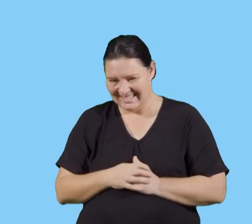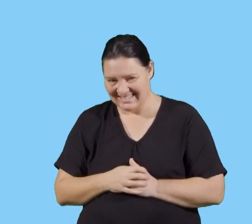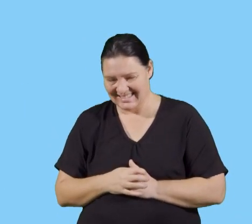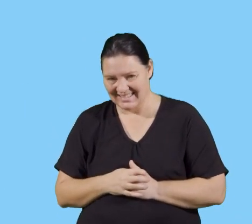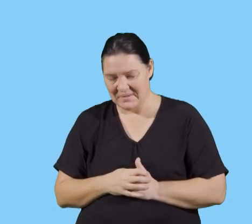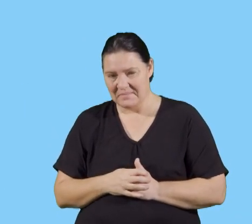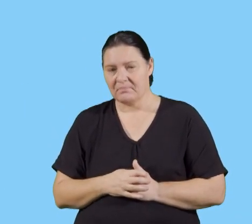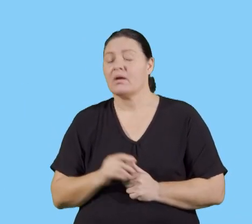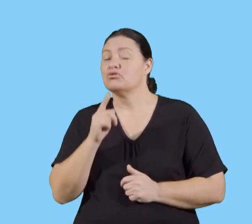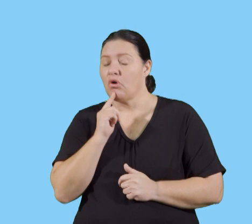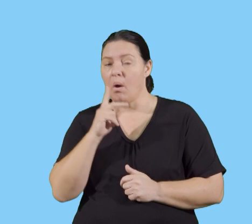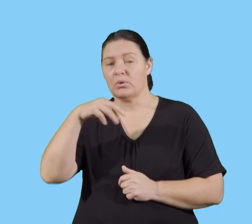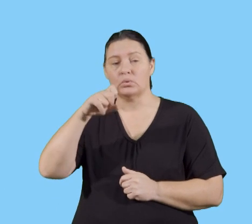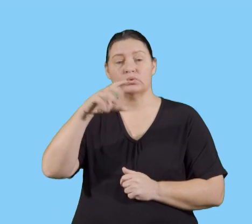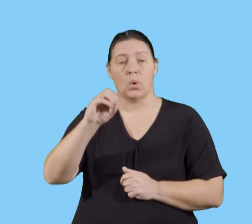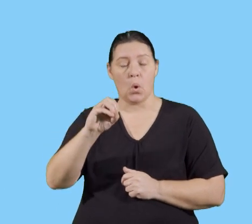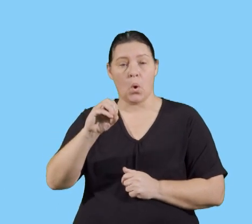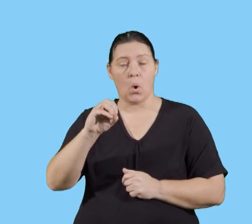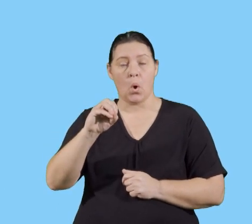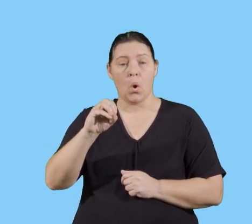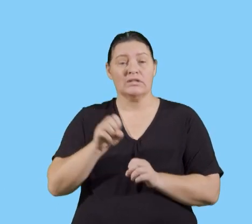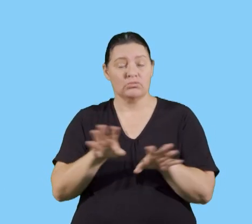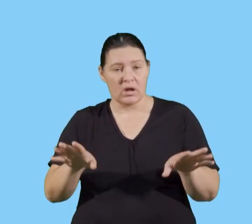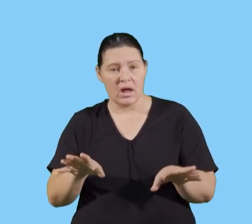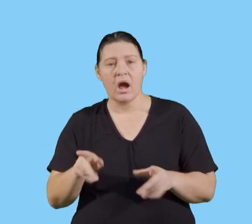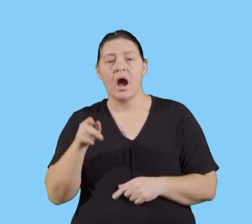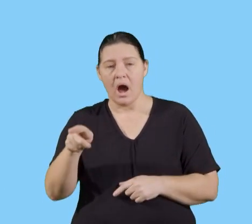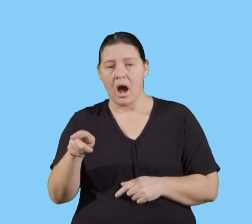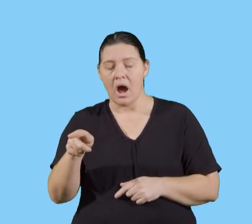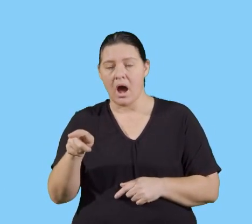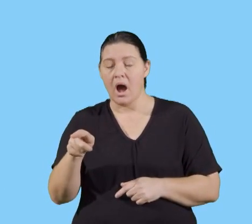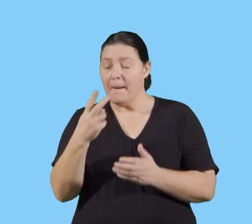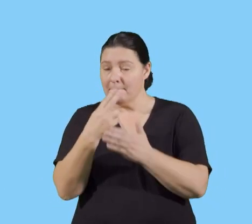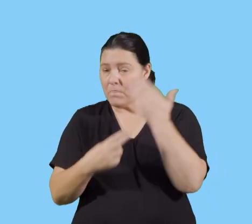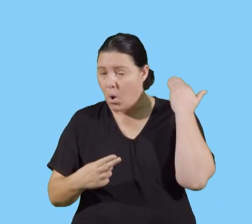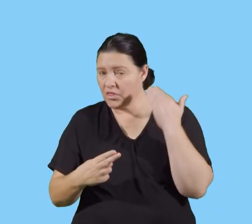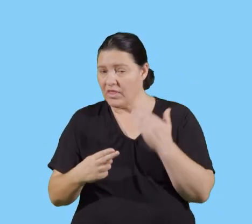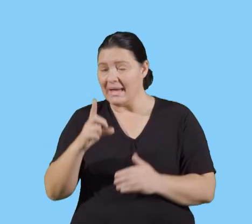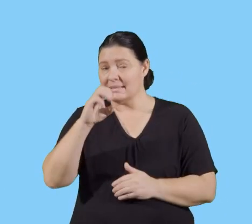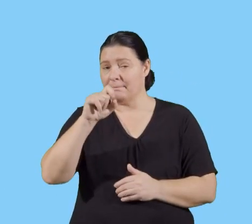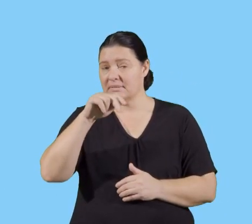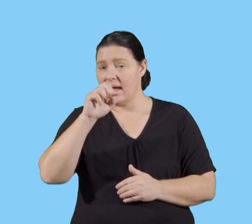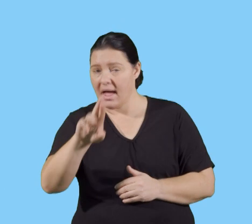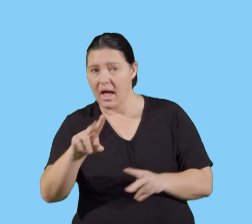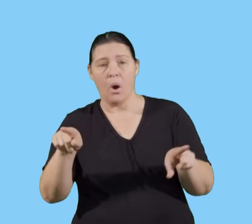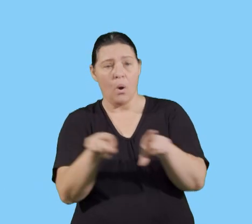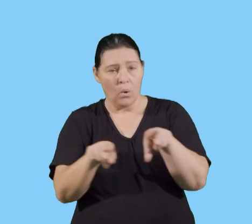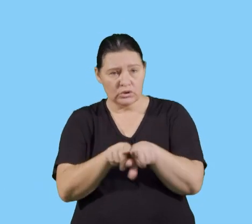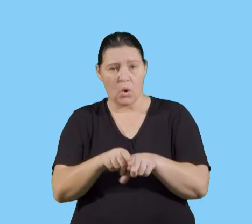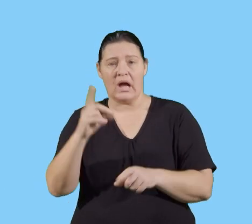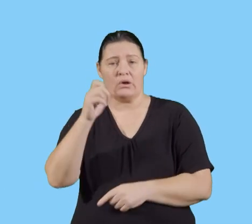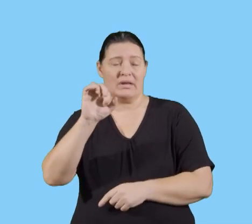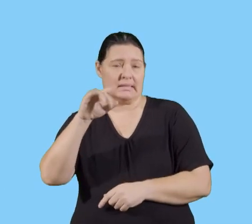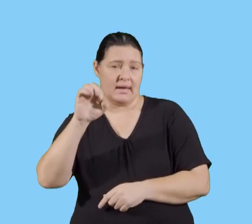means Pronto Distributors is both a debtor as well as a creditor. Let's hear what they